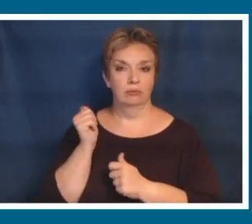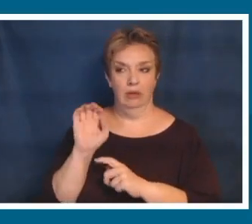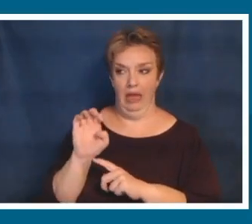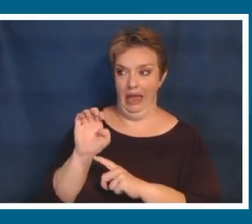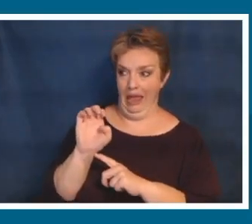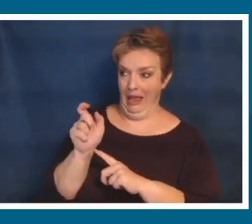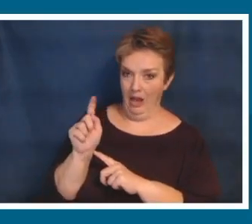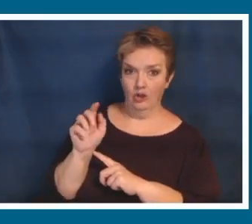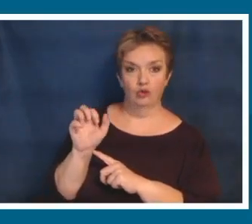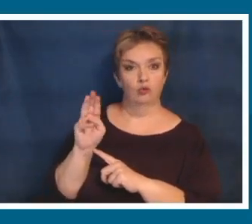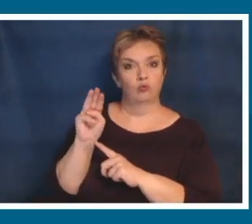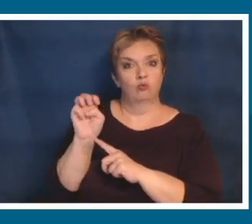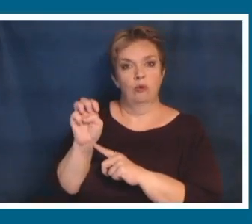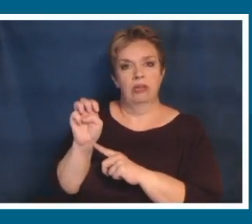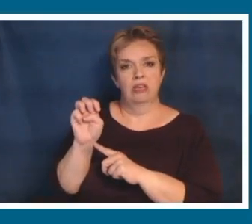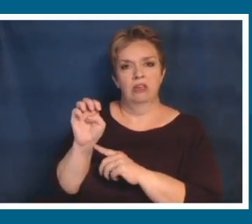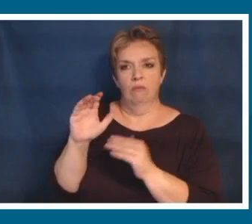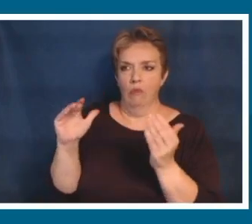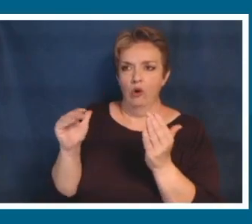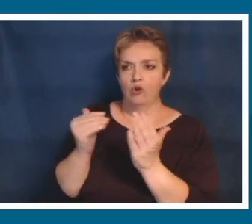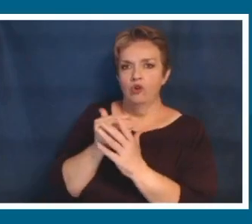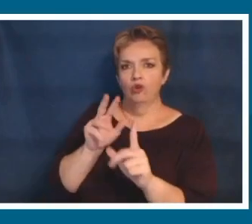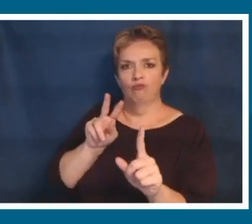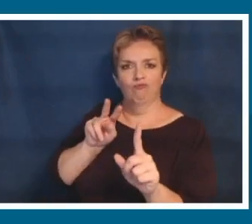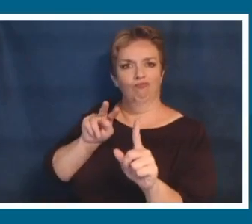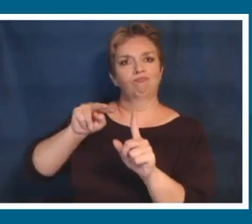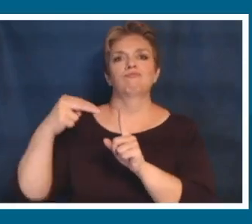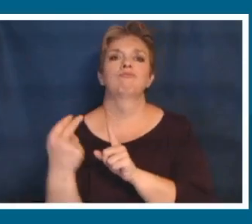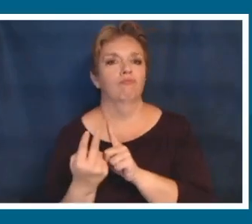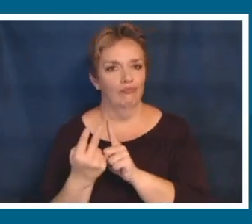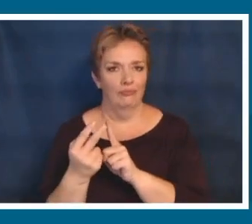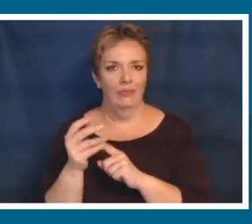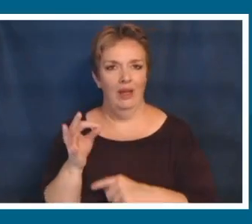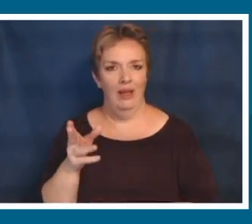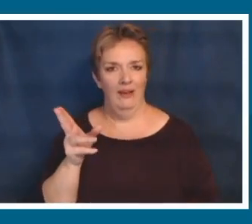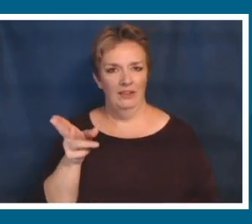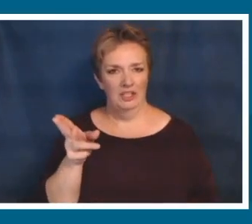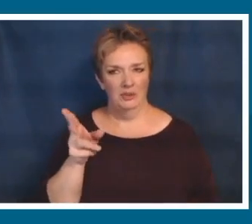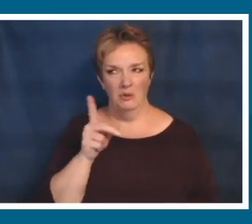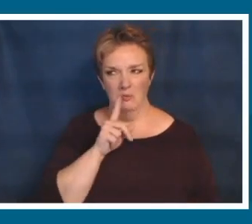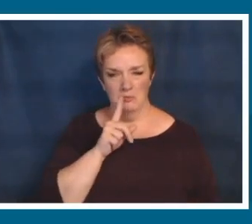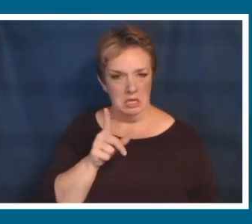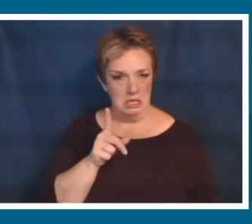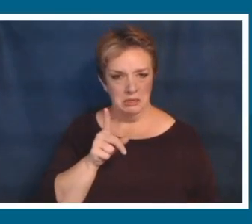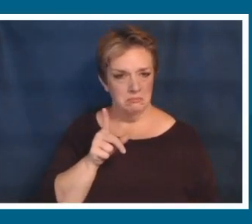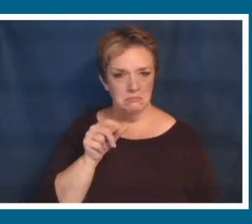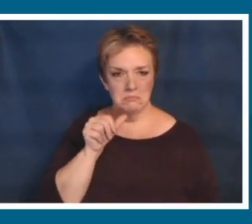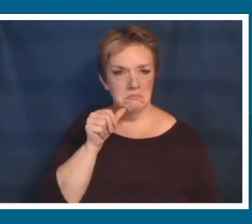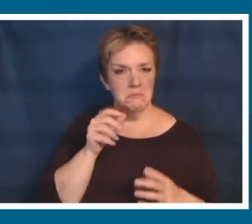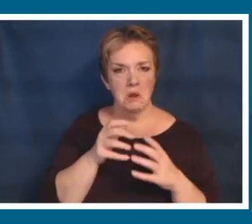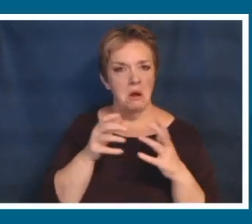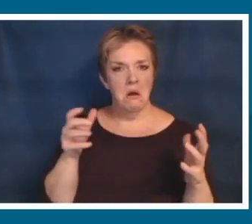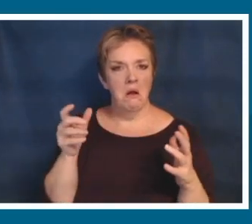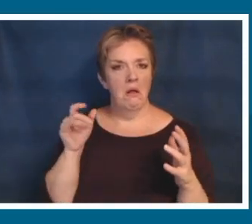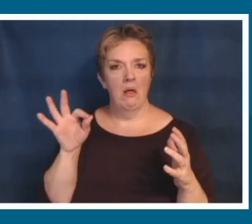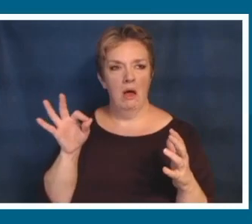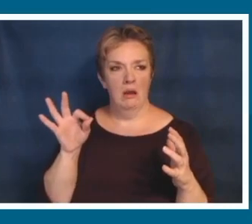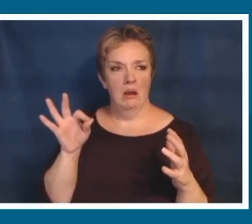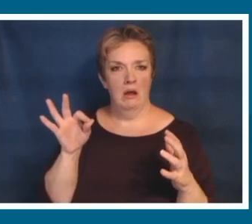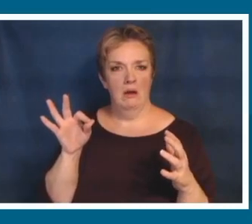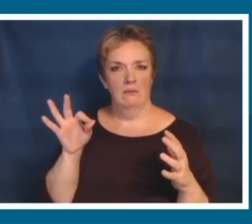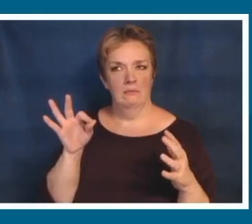taught, there isn't actually a lot of reversal of that. There's just a presentation that